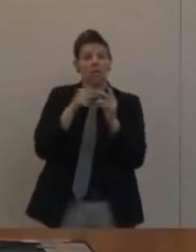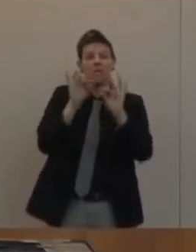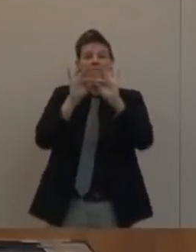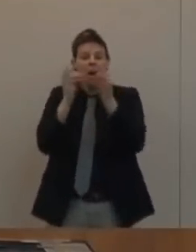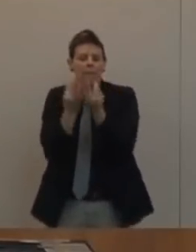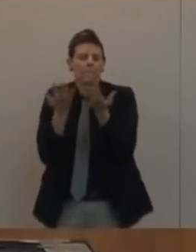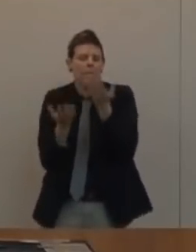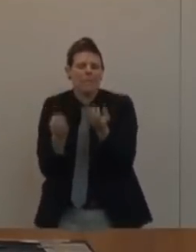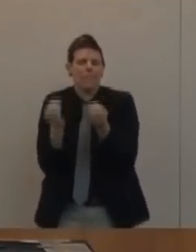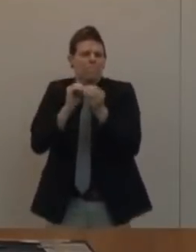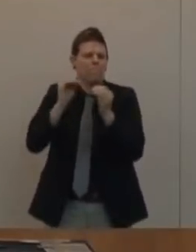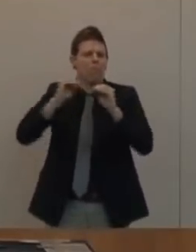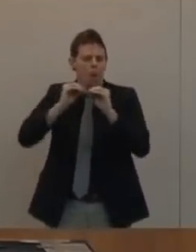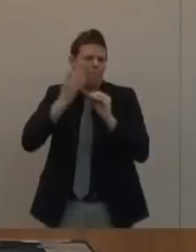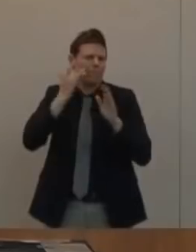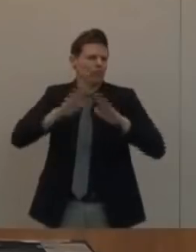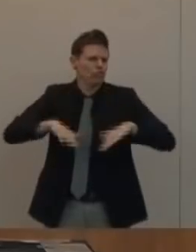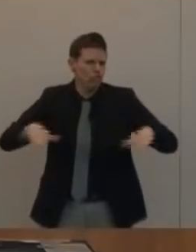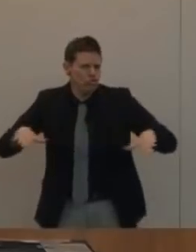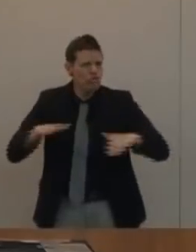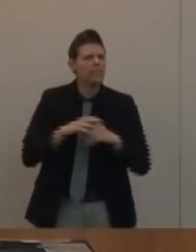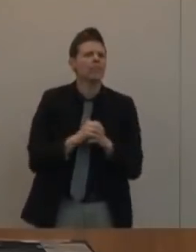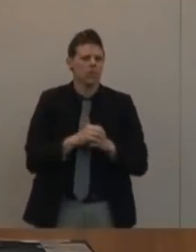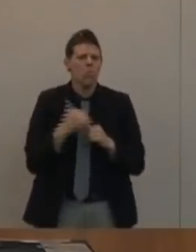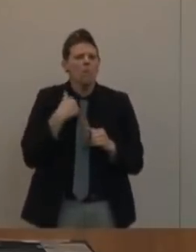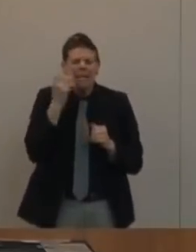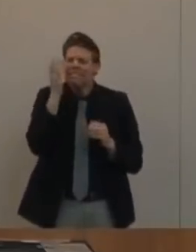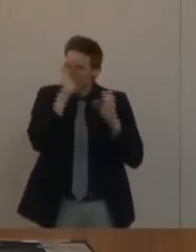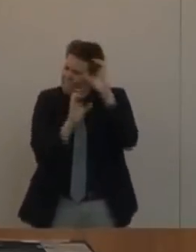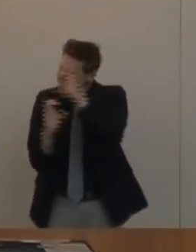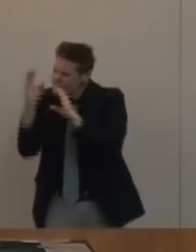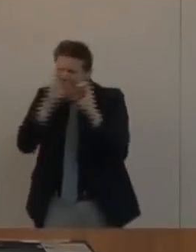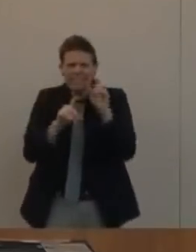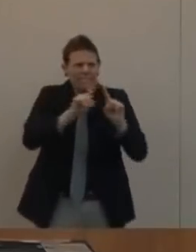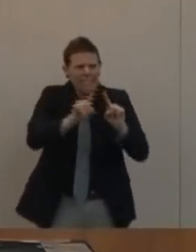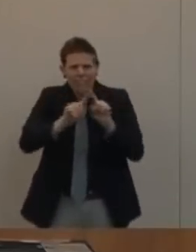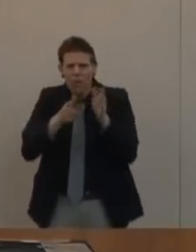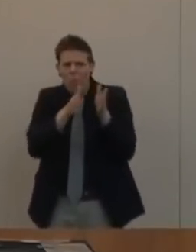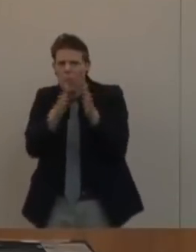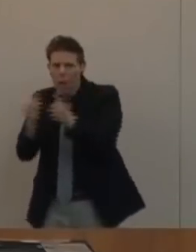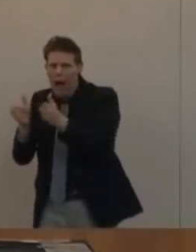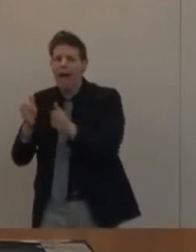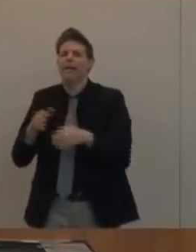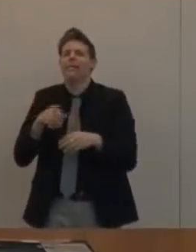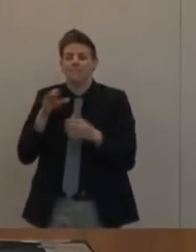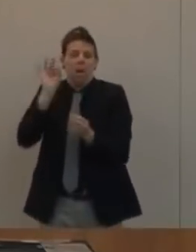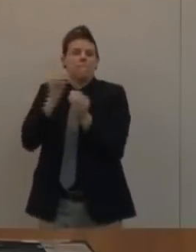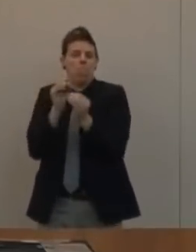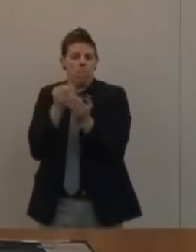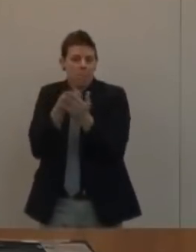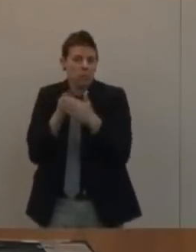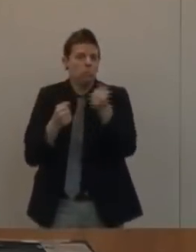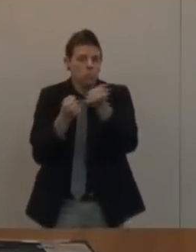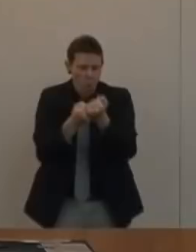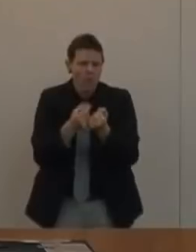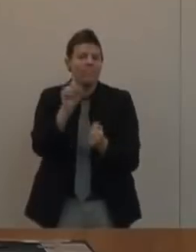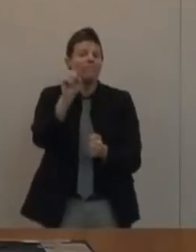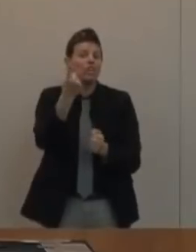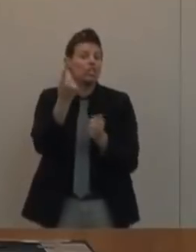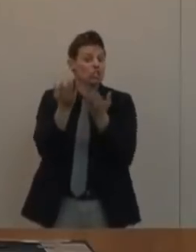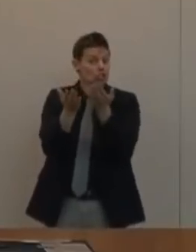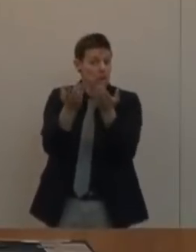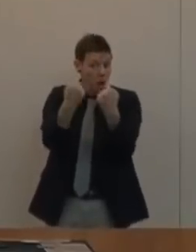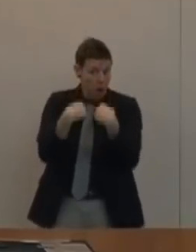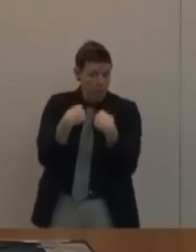should. But we found a way to give, kind of on a first come, first serve, spending up to the $1.5 million, about